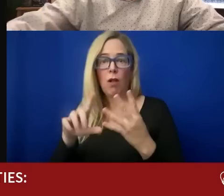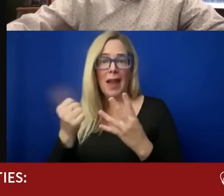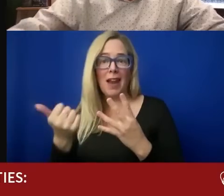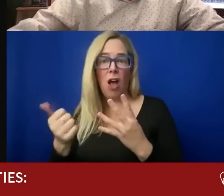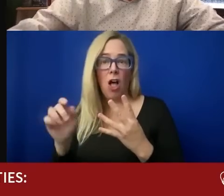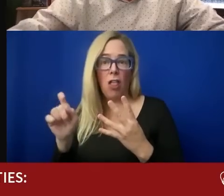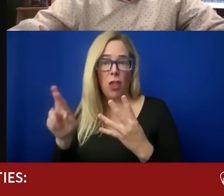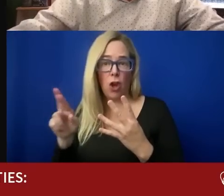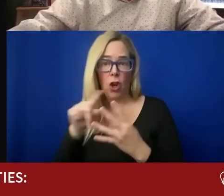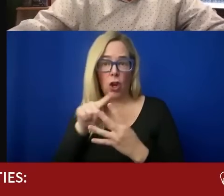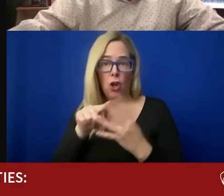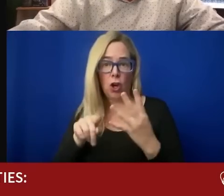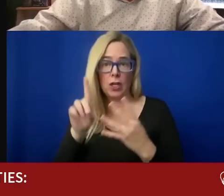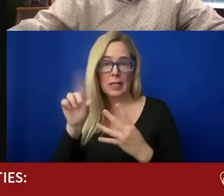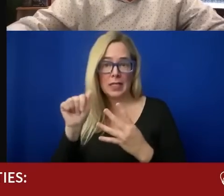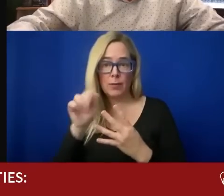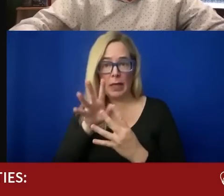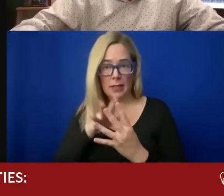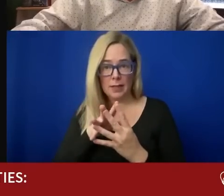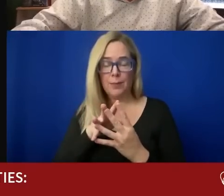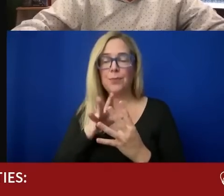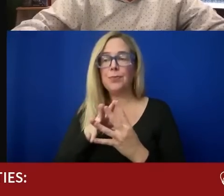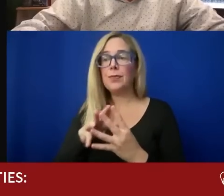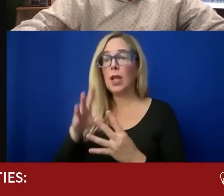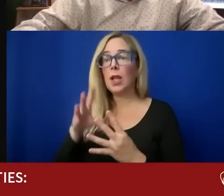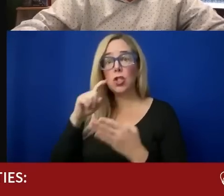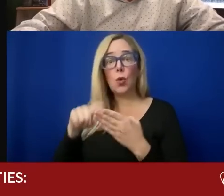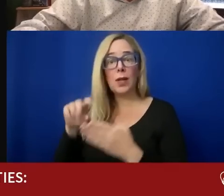was really interesting. We found that, again, SGM people with